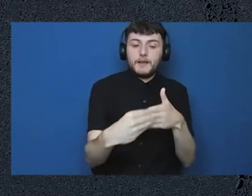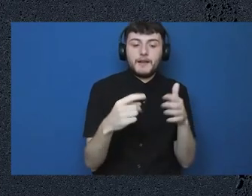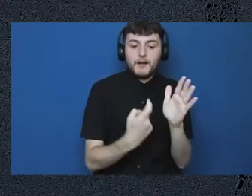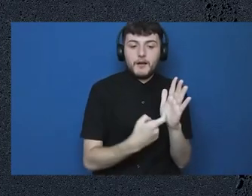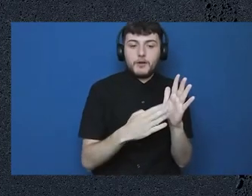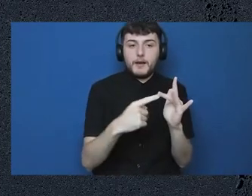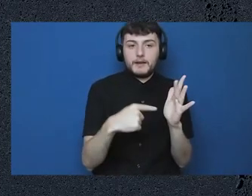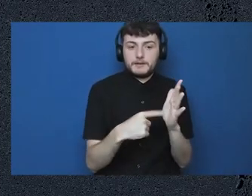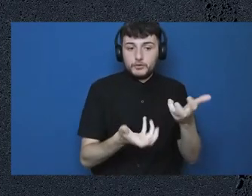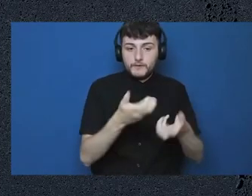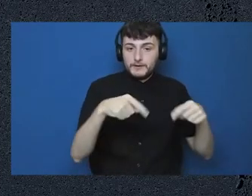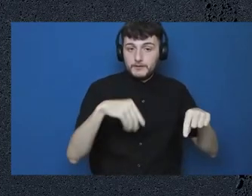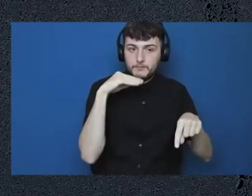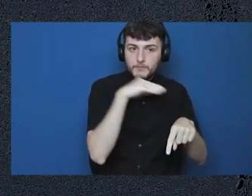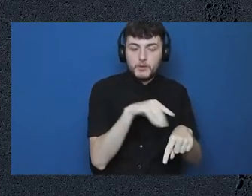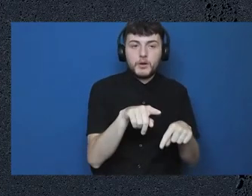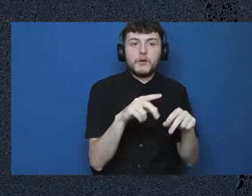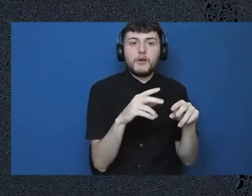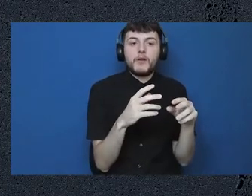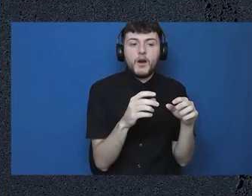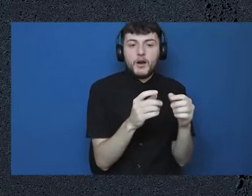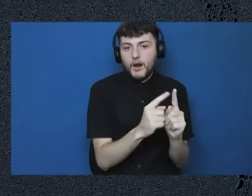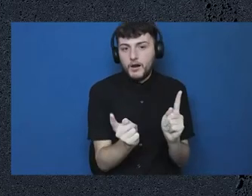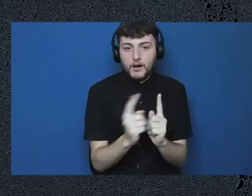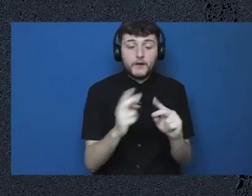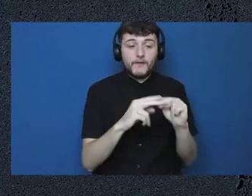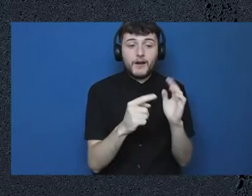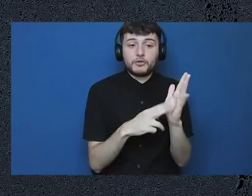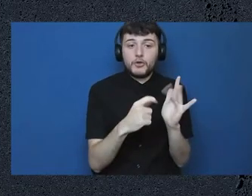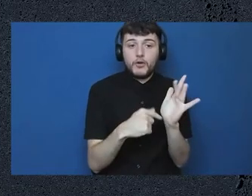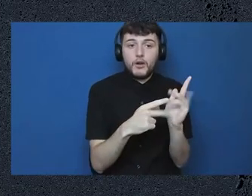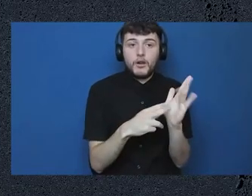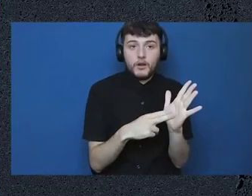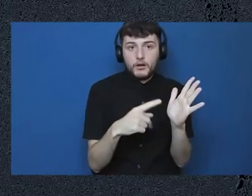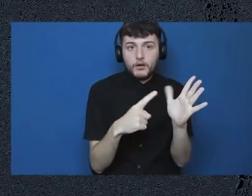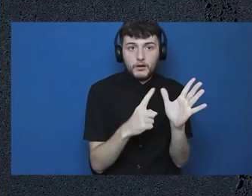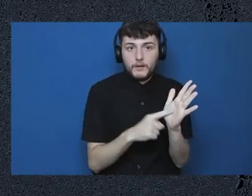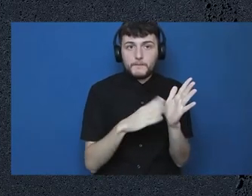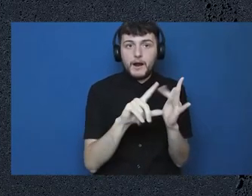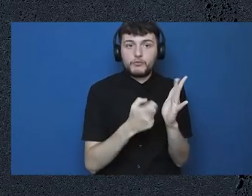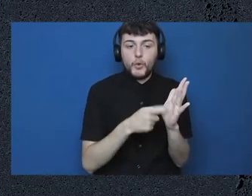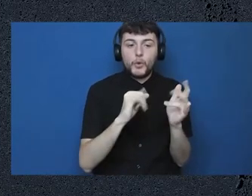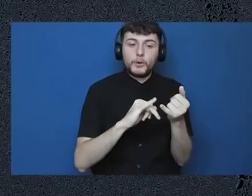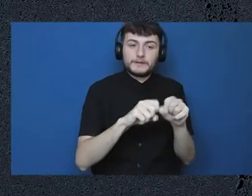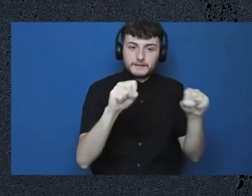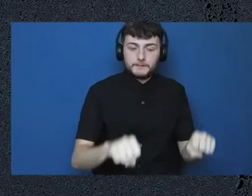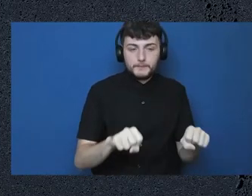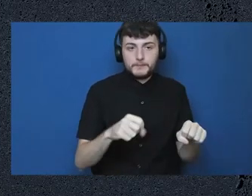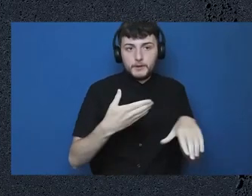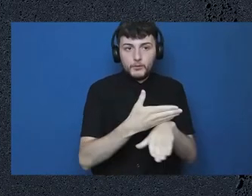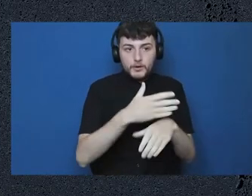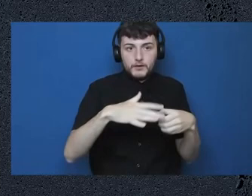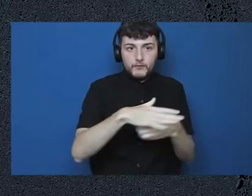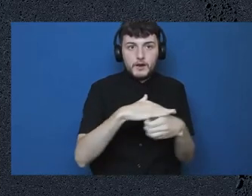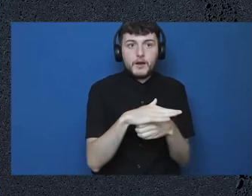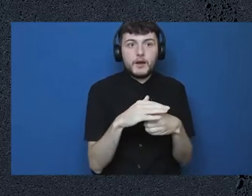the Functional Materials and Microsystems Research Group. Now, it's impossible to summarise the range of work that she does, but one cool thing that